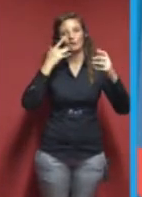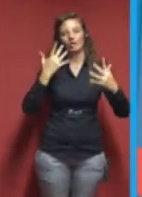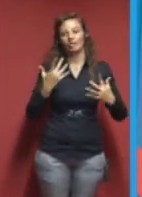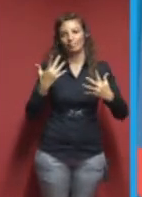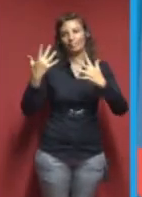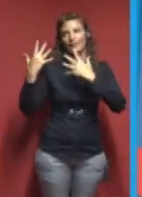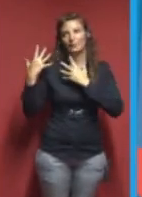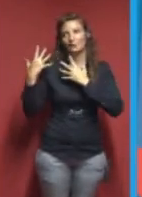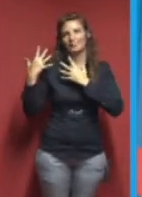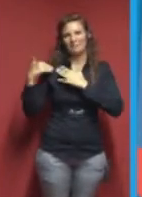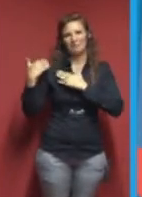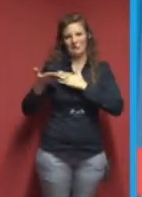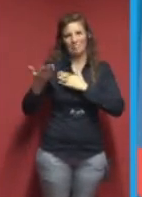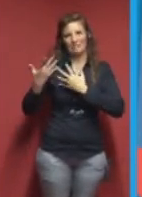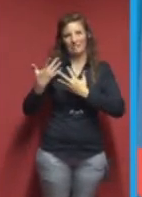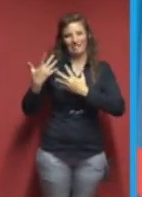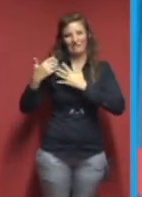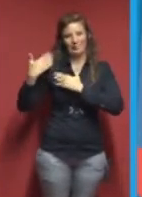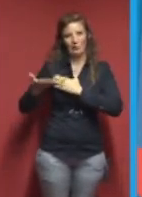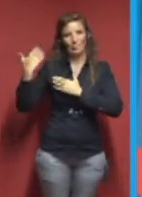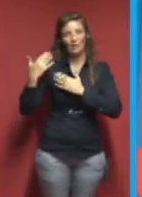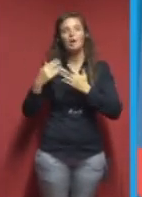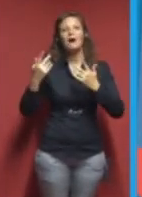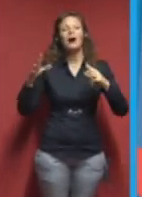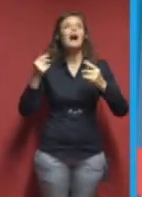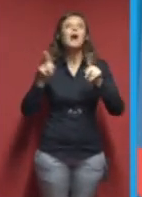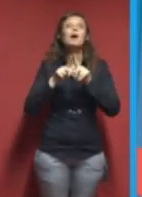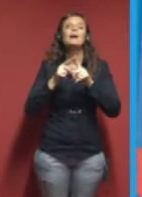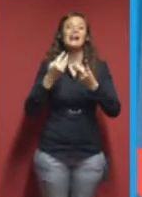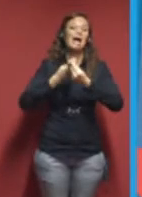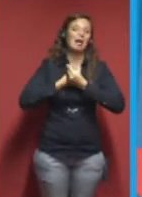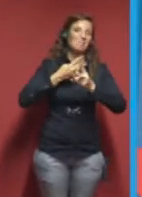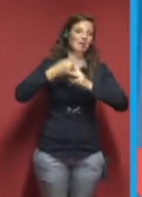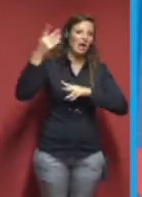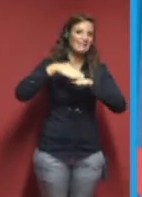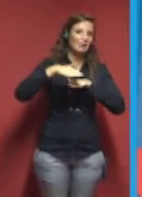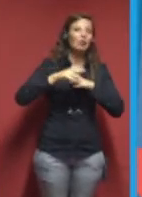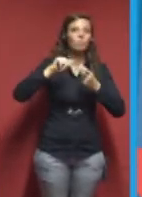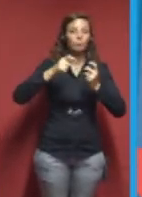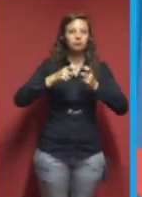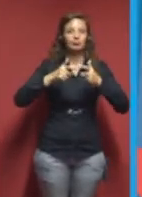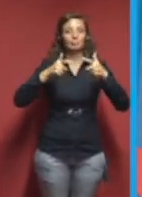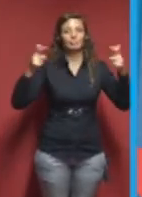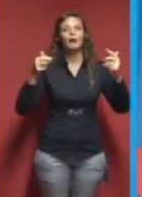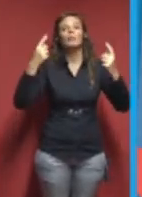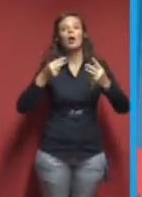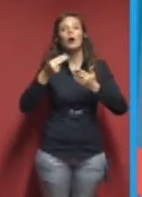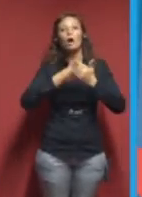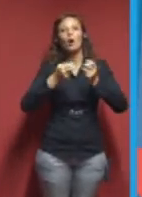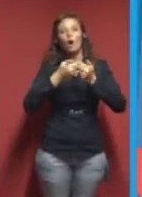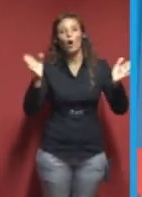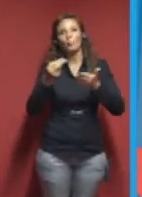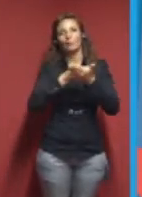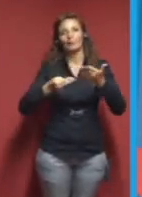more important and mainstream, and this thing is open design. And it's also something that happened especially in Fab Labs, but also in many of the maker